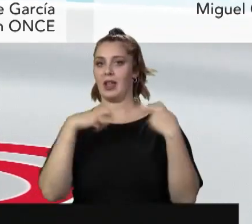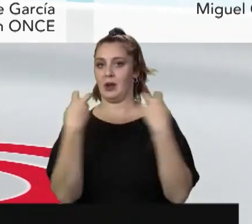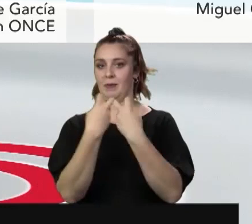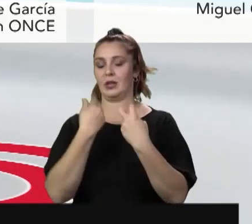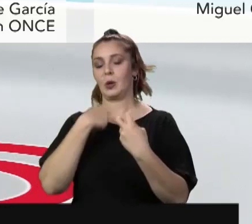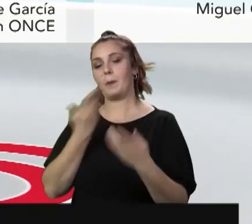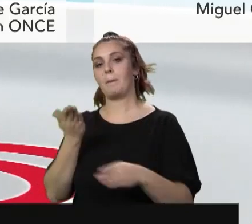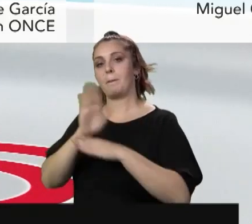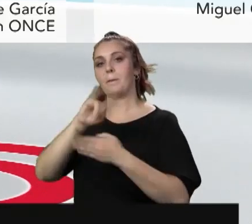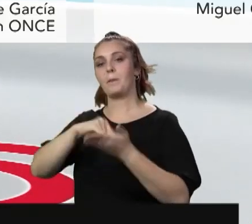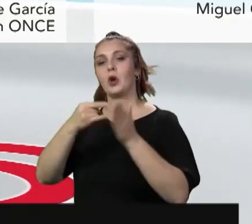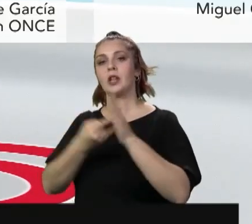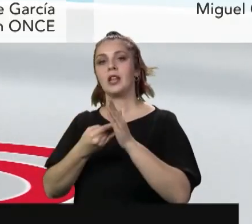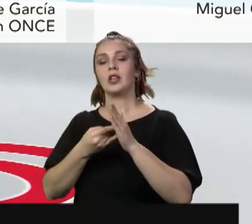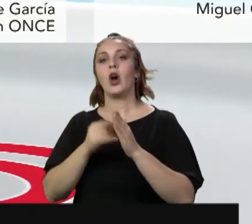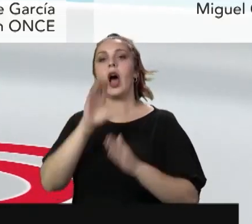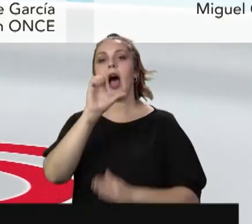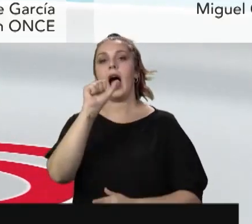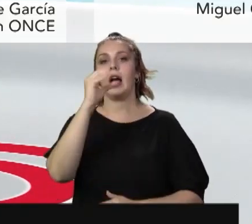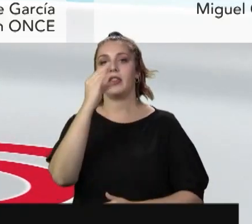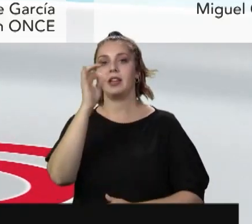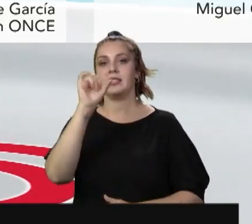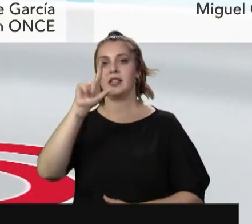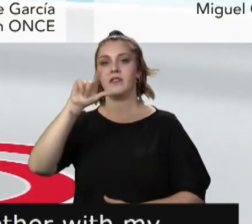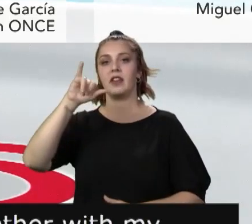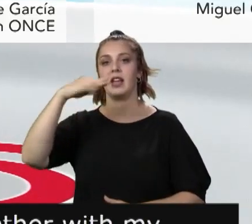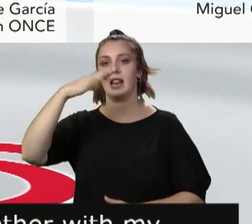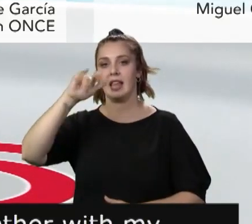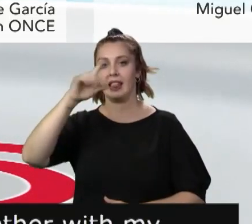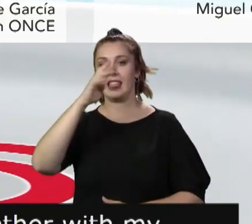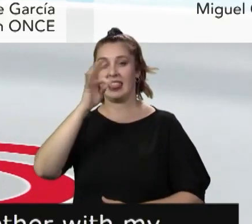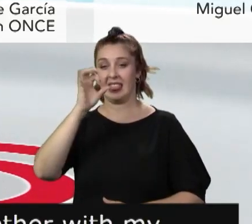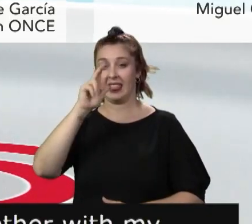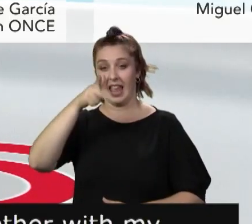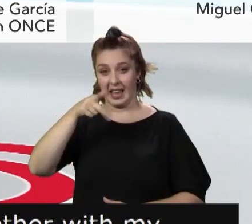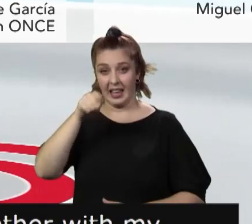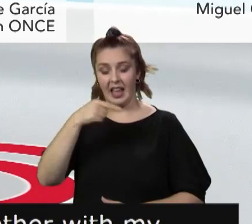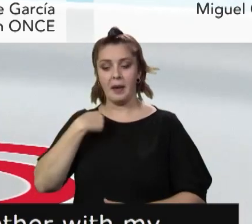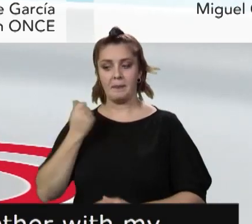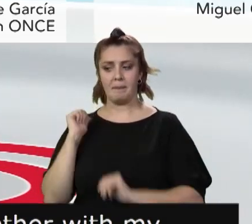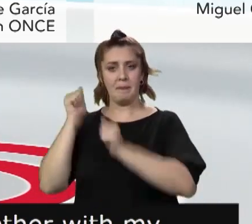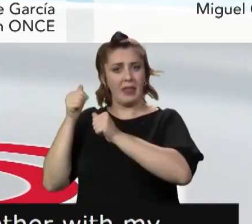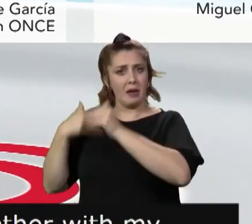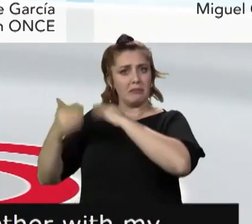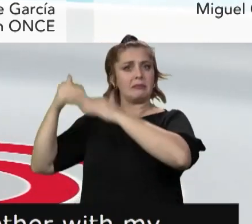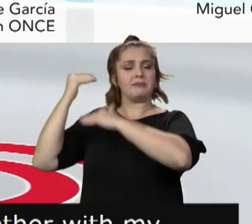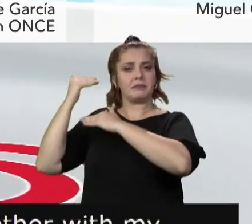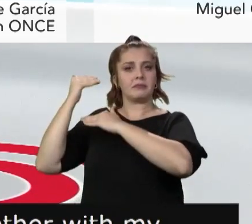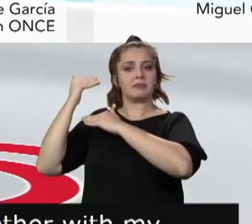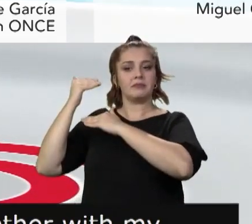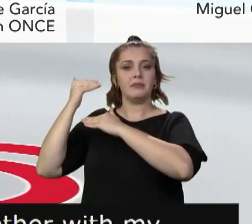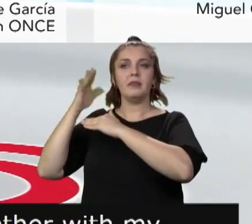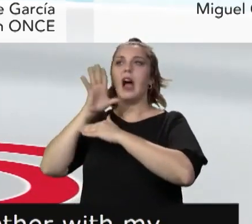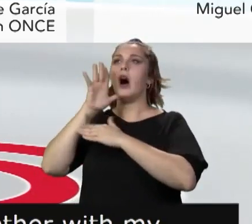Together with my colleagues, I will introduce you to Accessibilitech. Going back to its